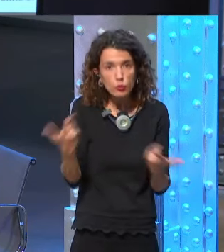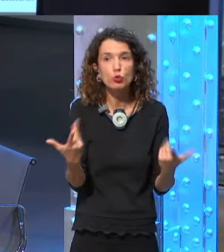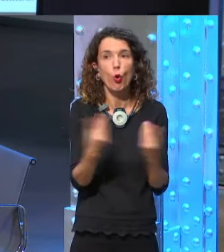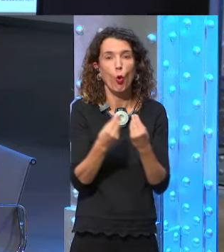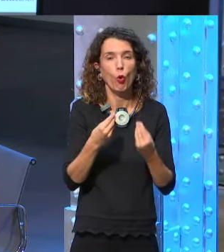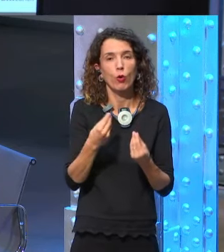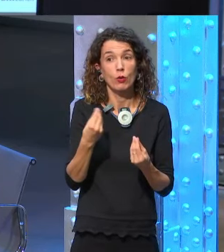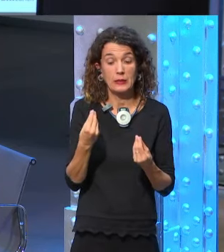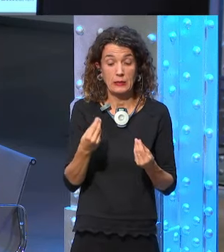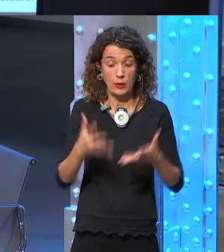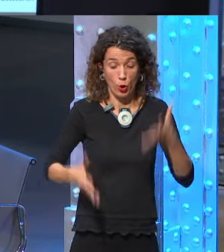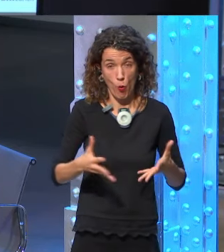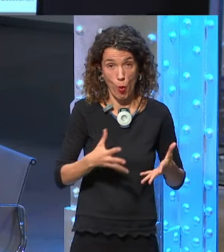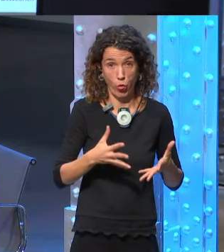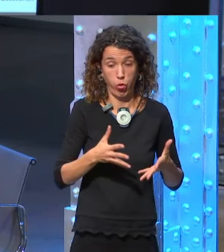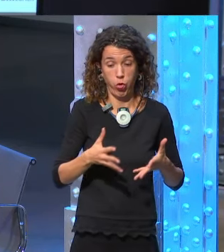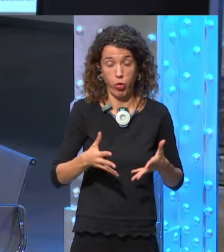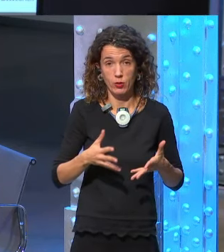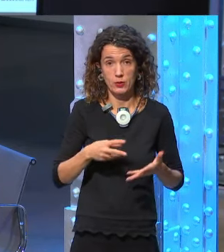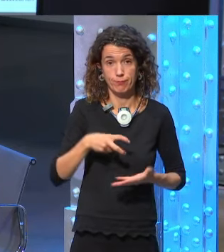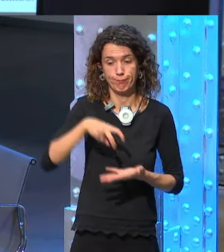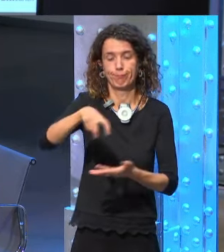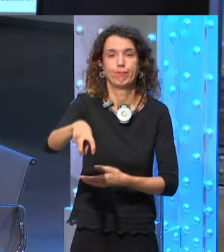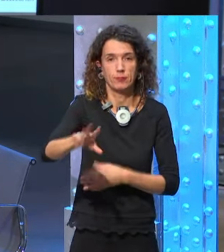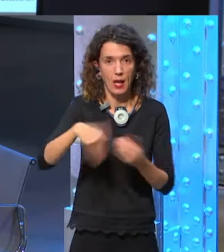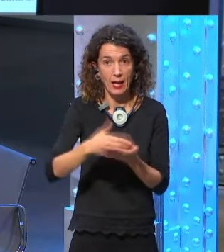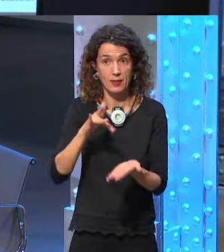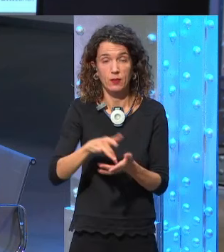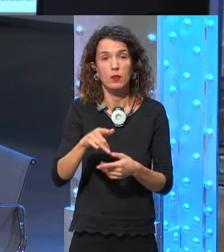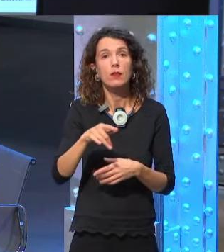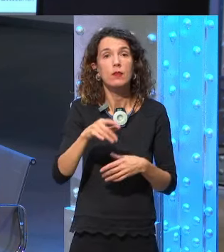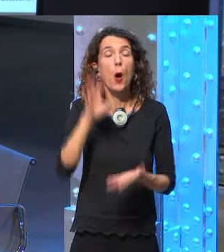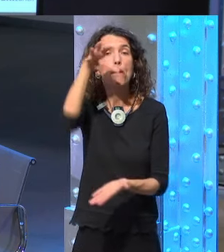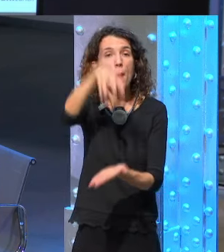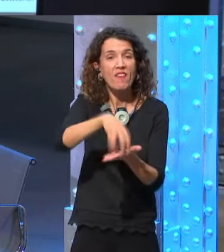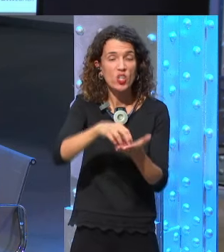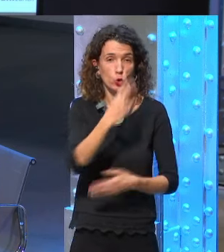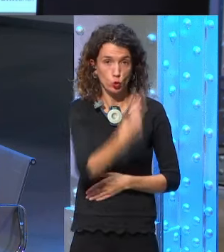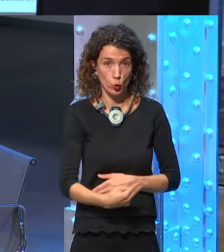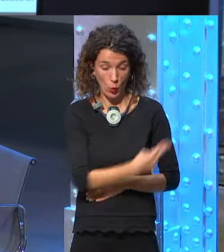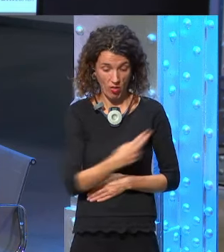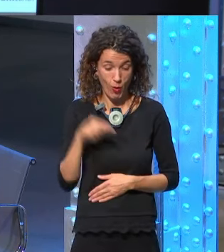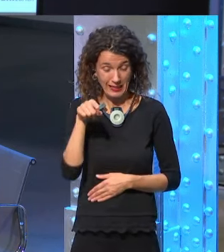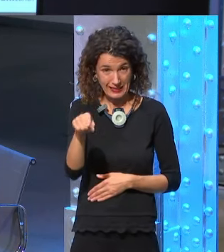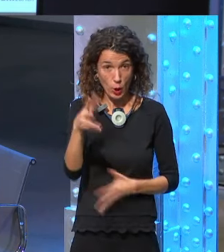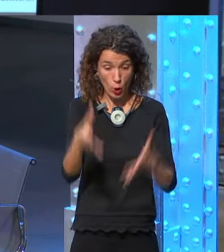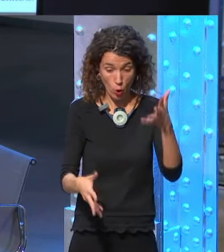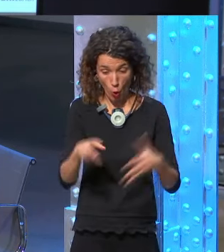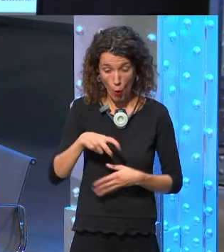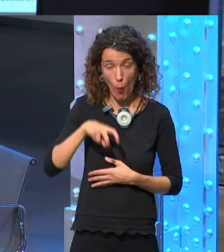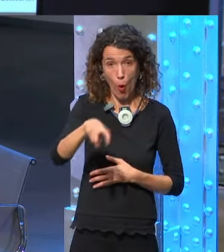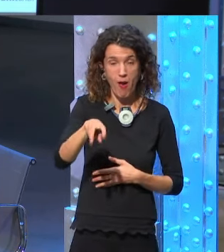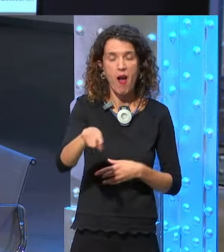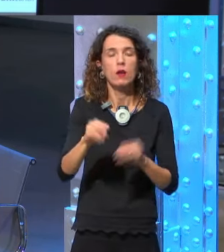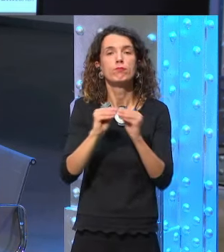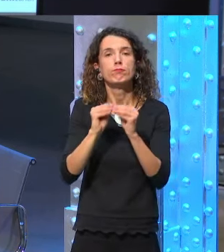site. This was in front of the Swiss Pavilion in 2008, and there the robot prefabricated on site these